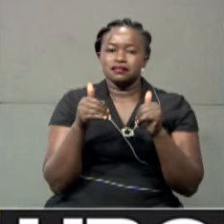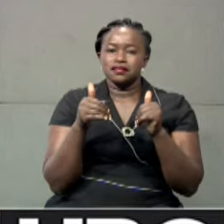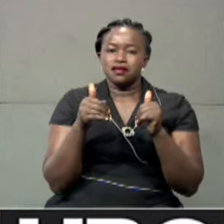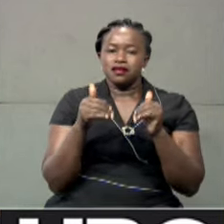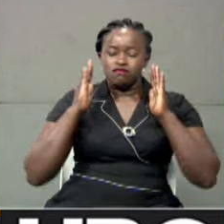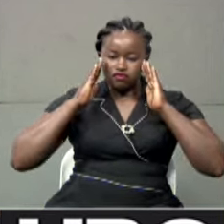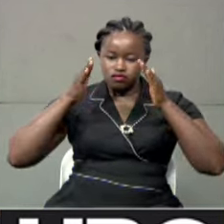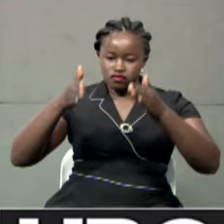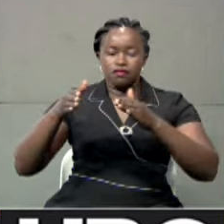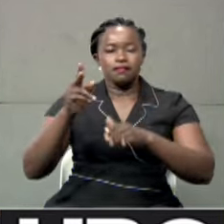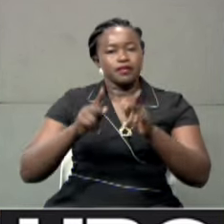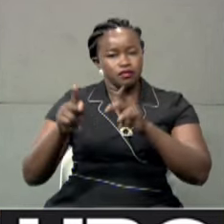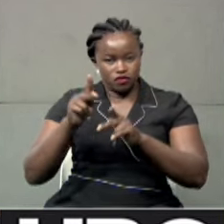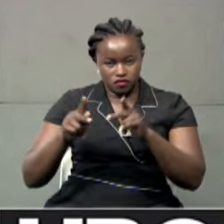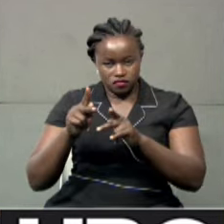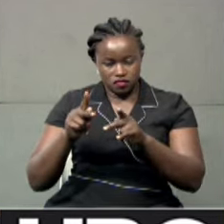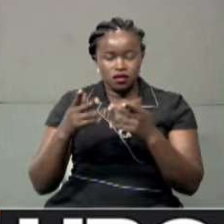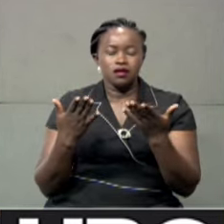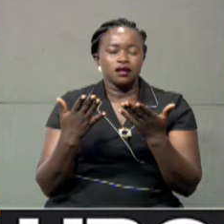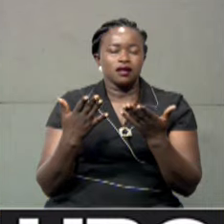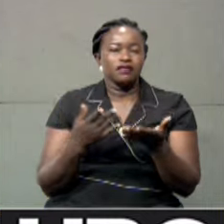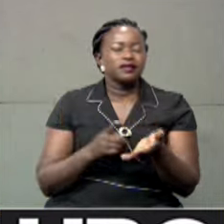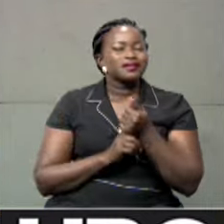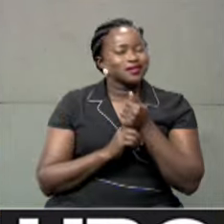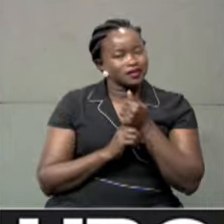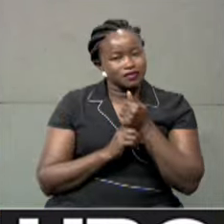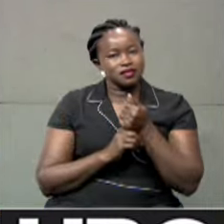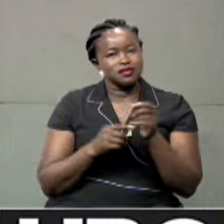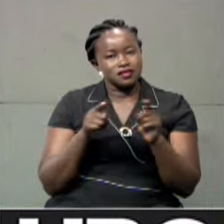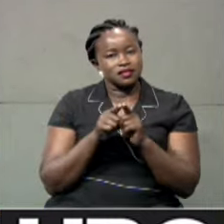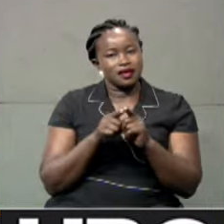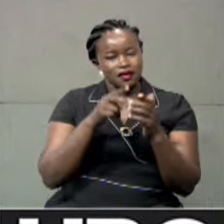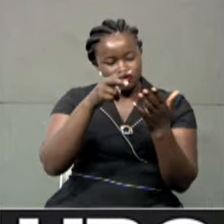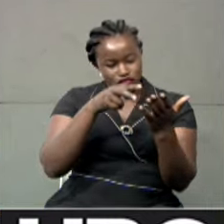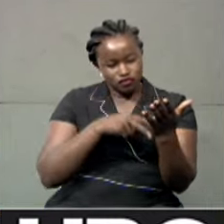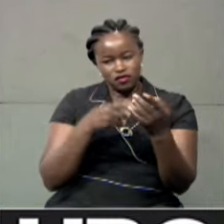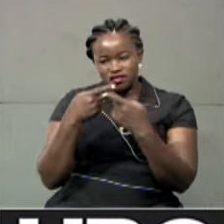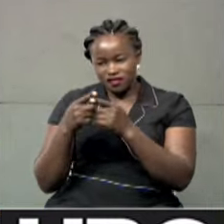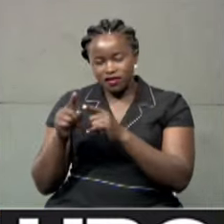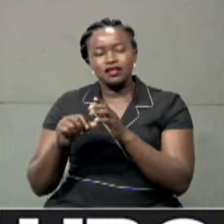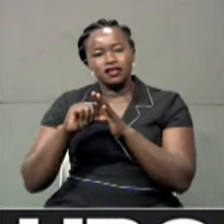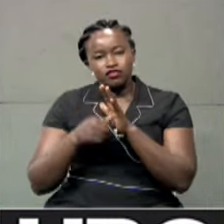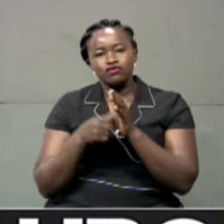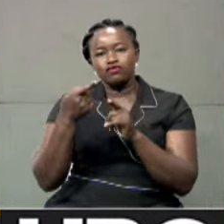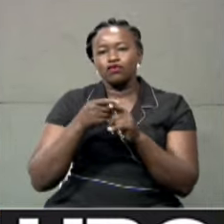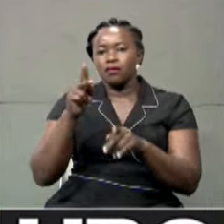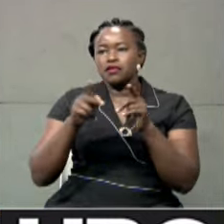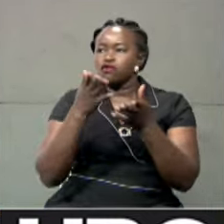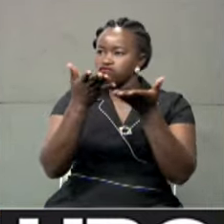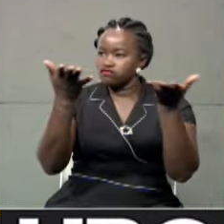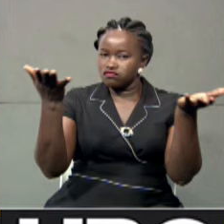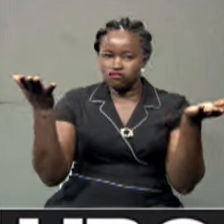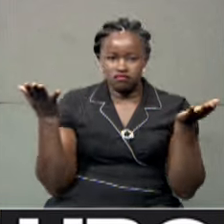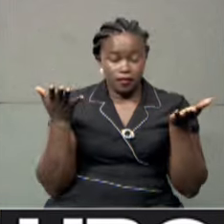people-centered parliament, receives and considers various concerns from the public to this